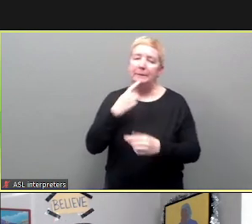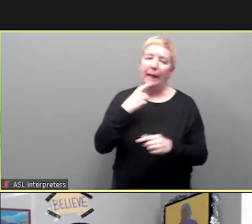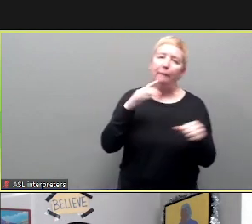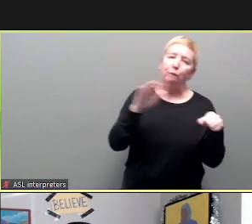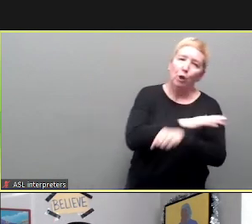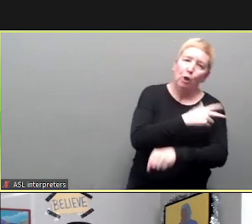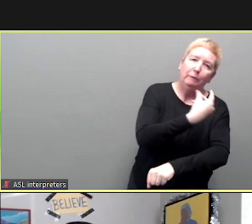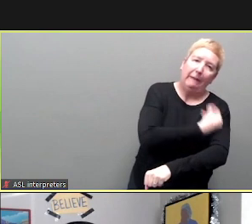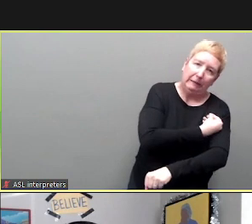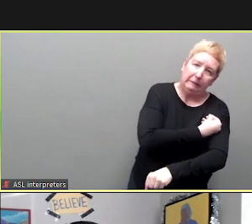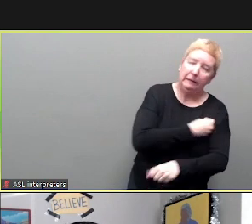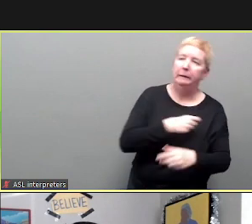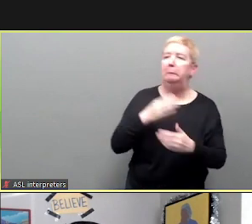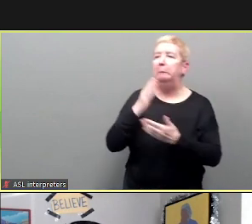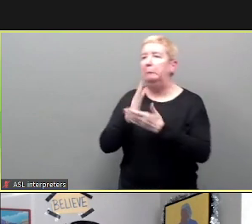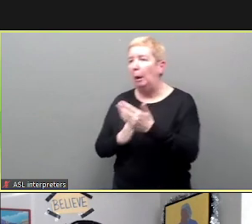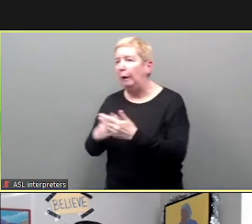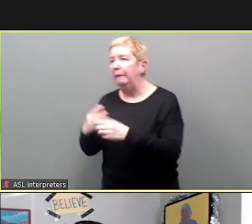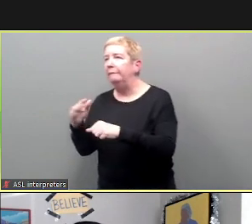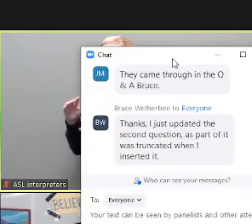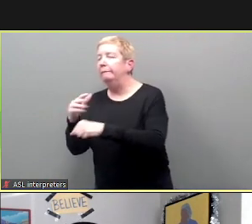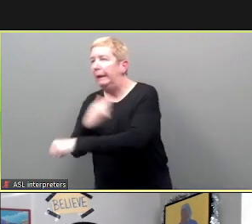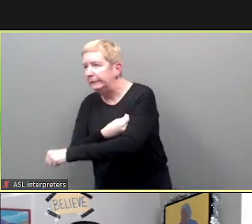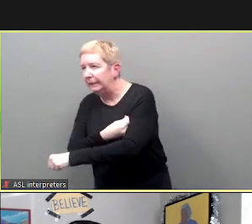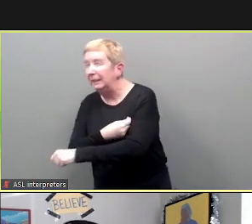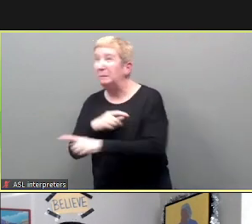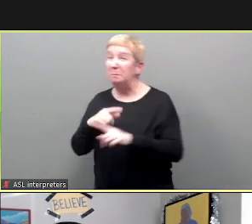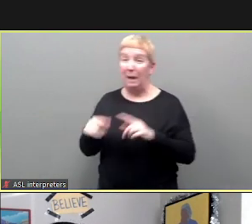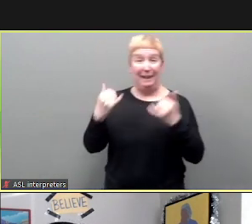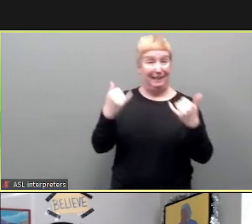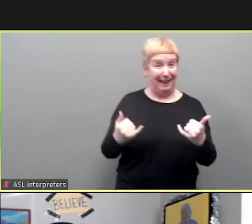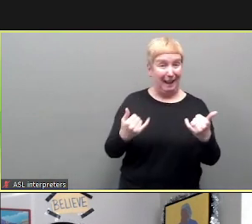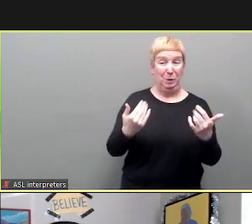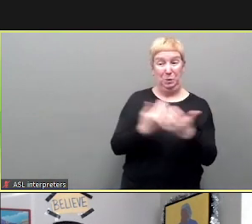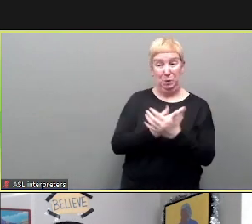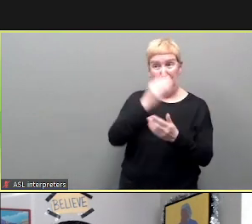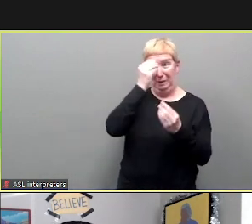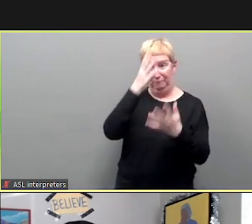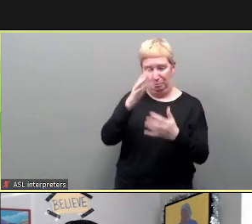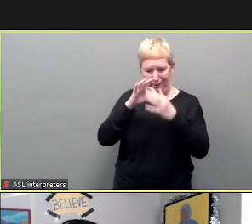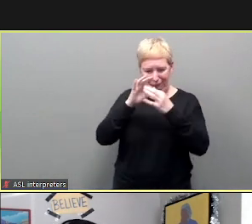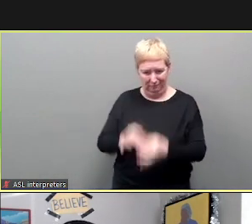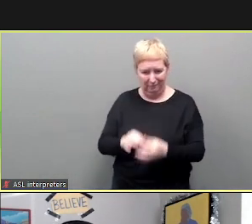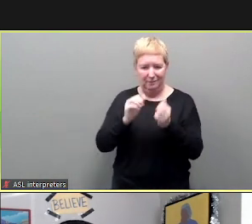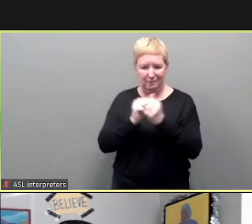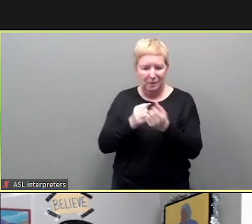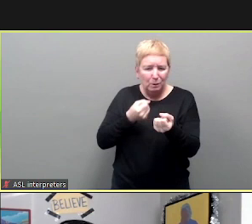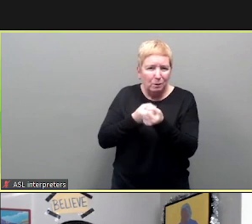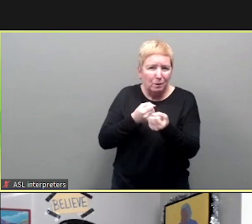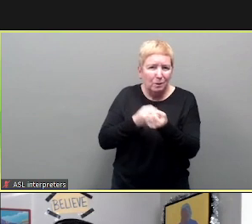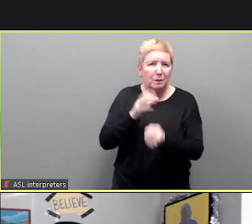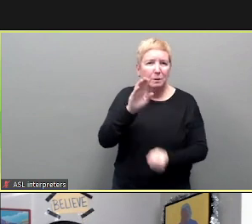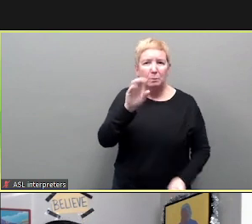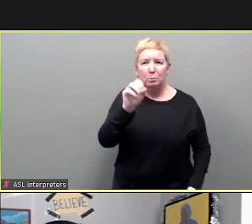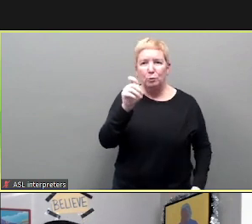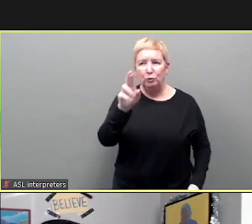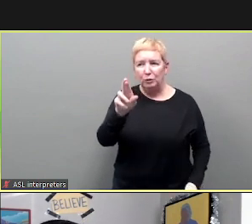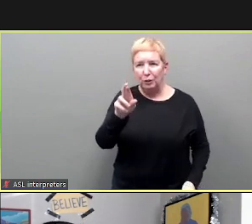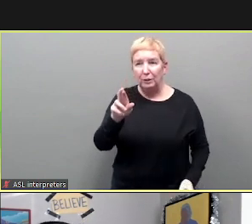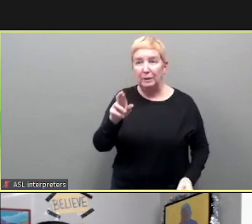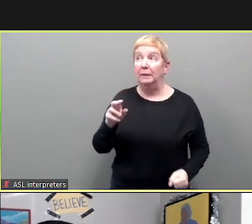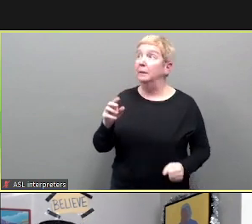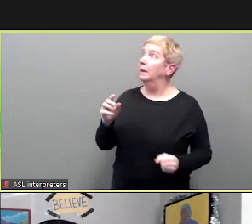vaccinated. Because of new updates with booster doses, especially data showing that the booster dose